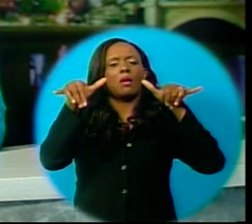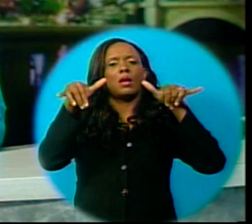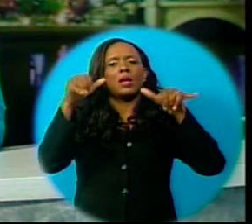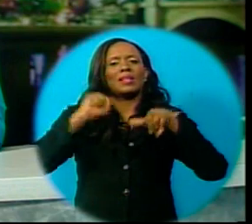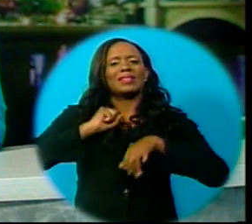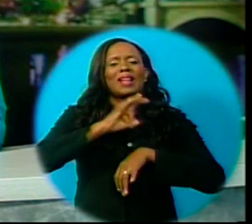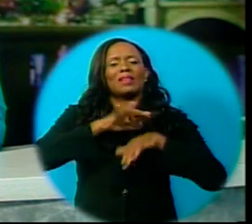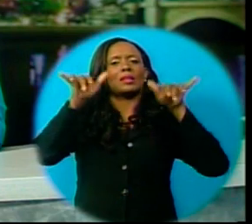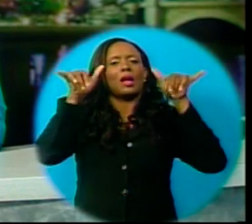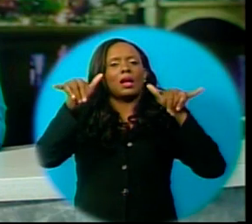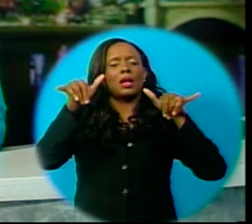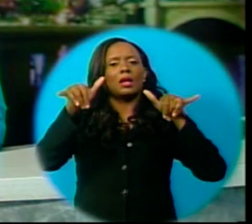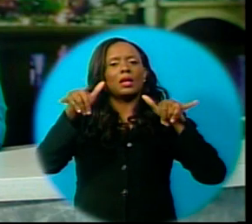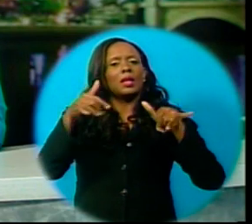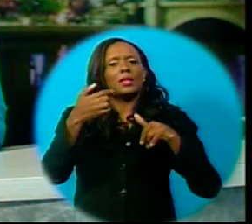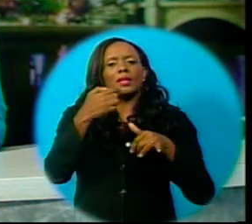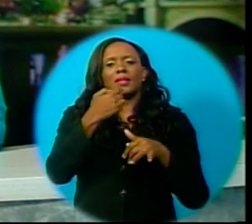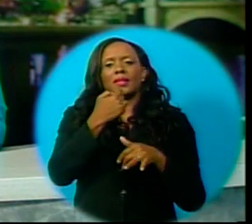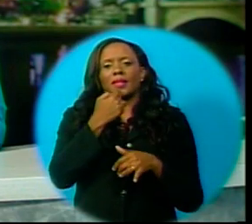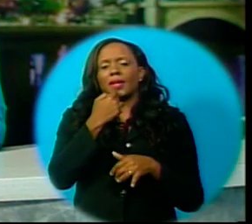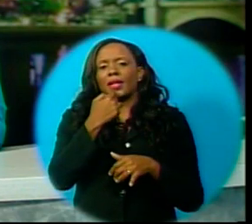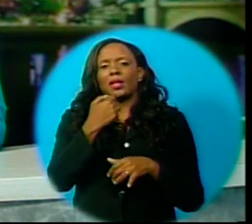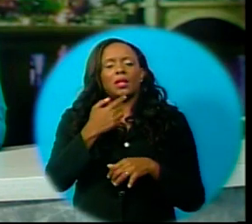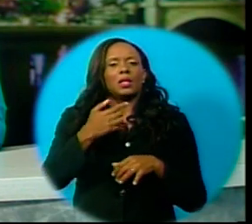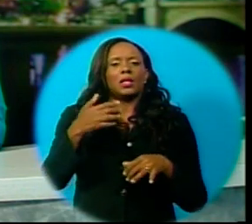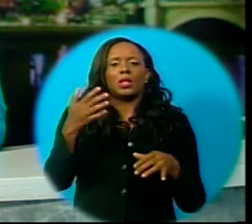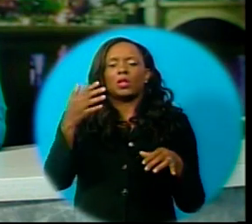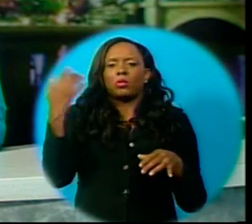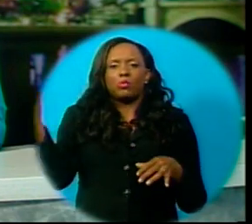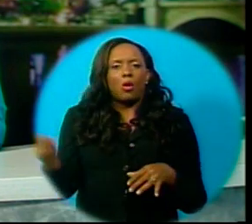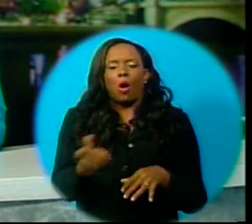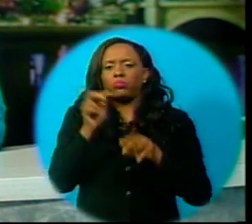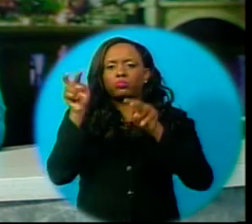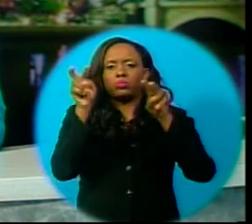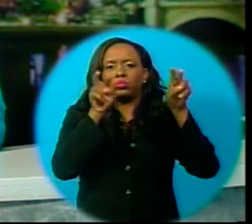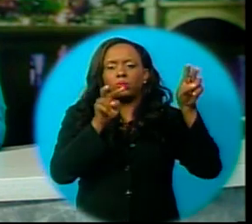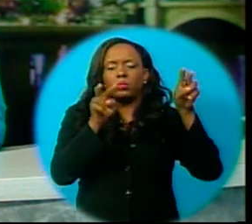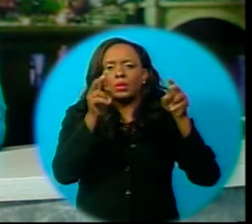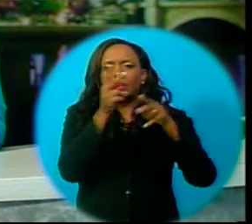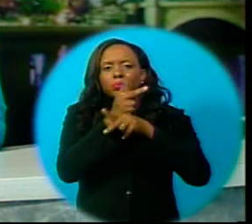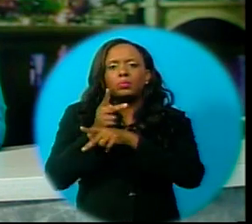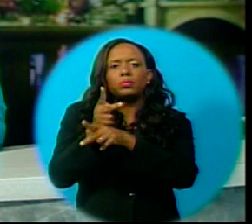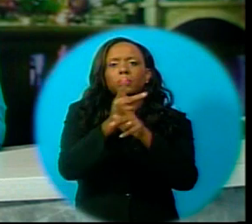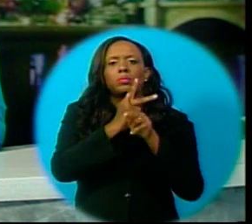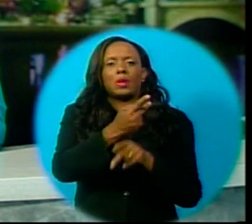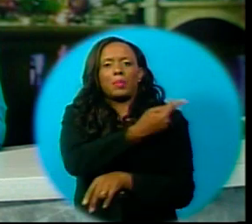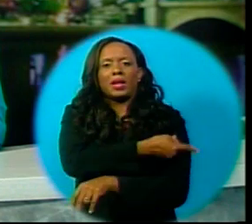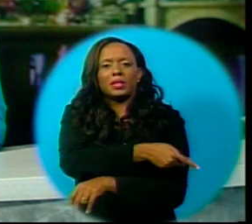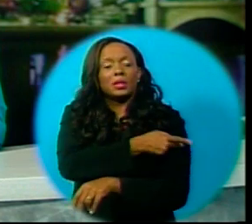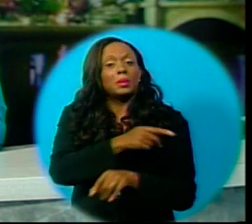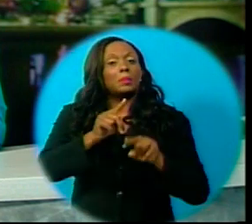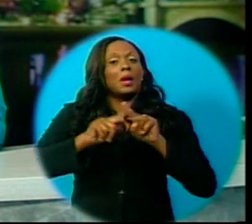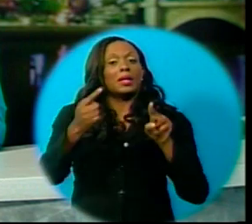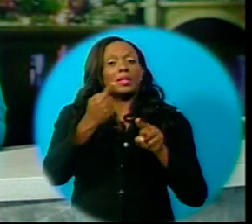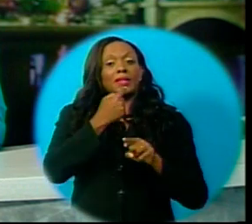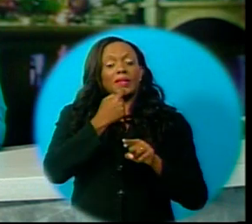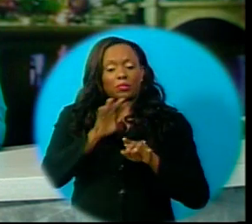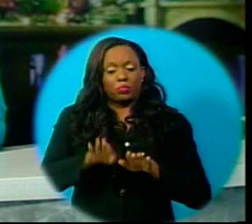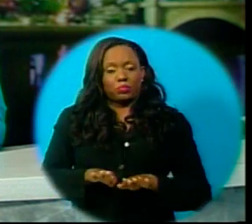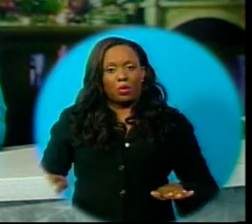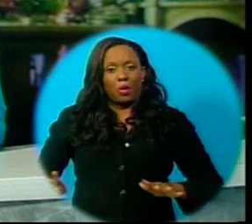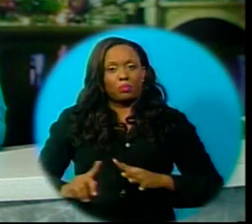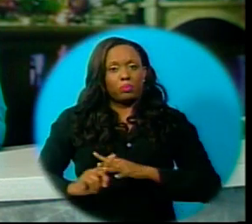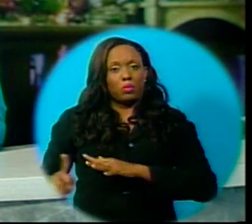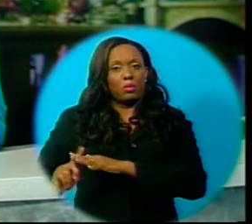staff. Dr. James stressed that at no time was patient care compromised. He added, however, that the evacuation